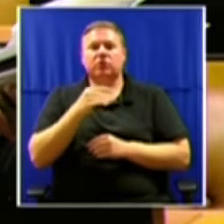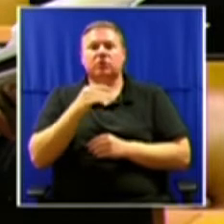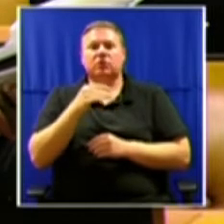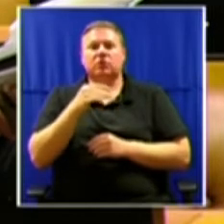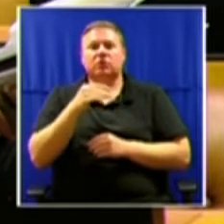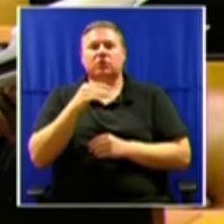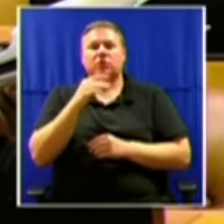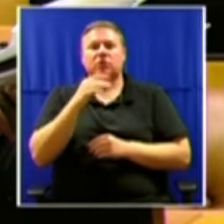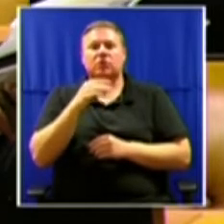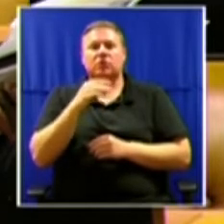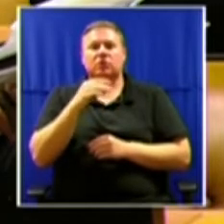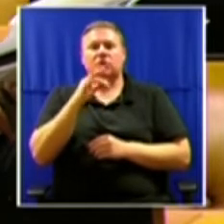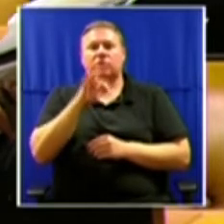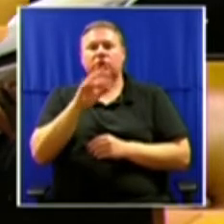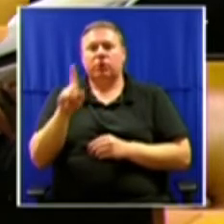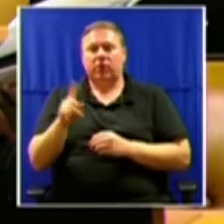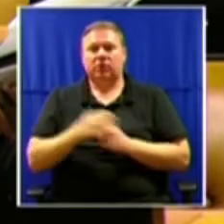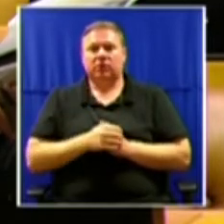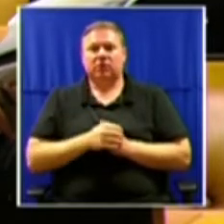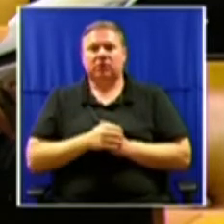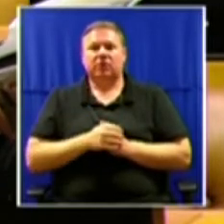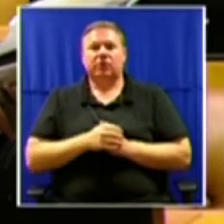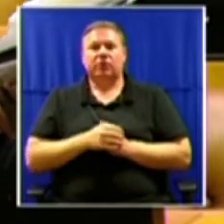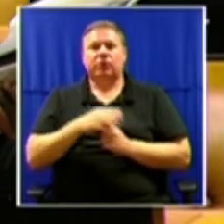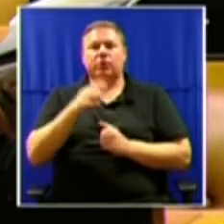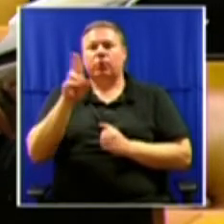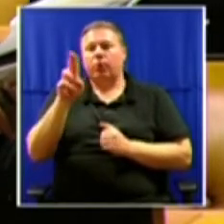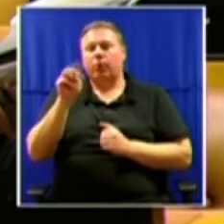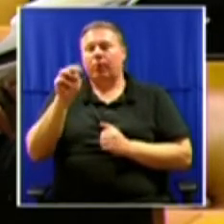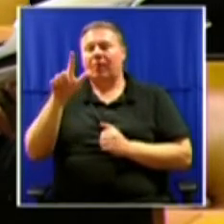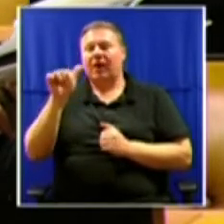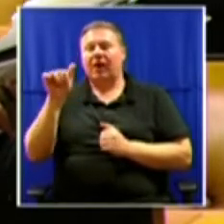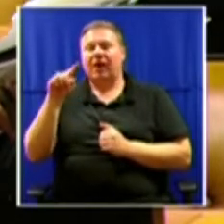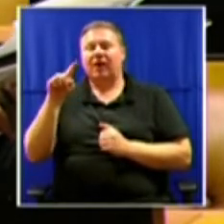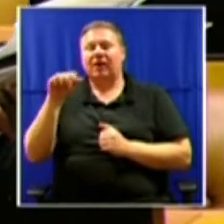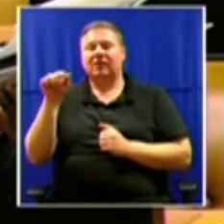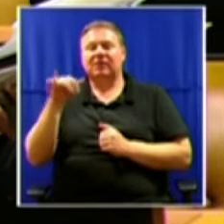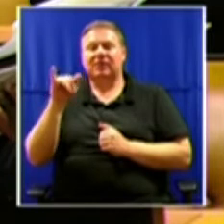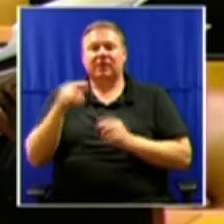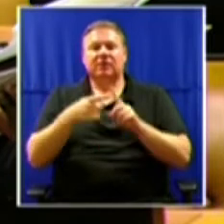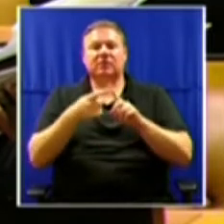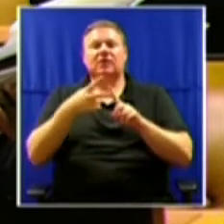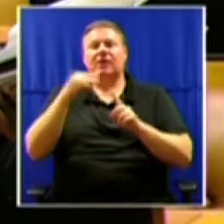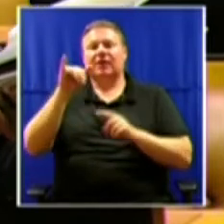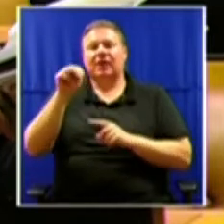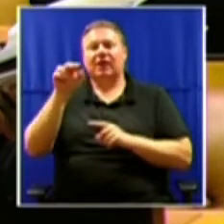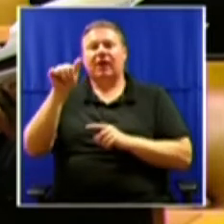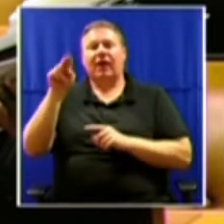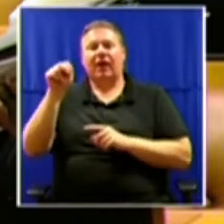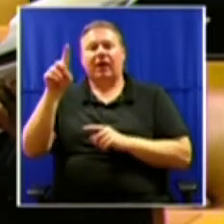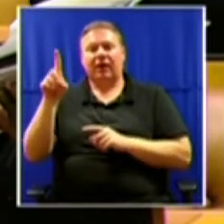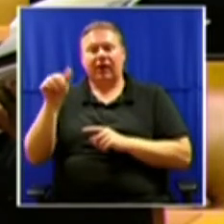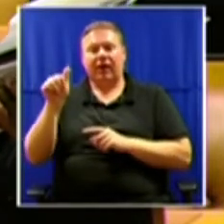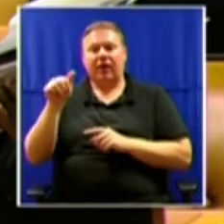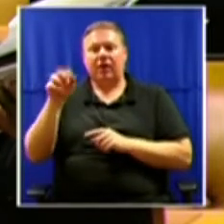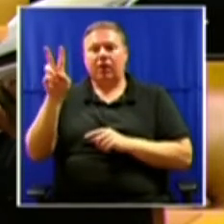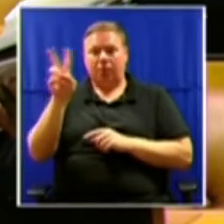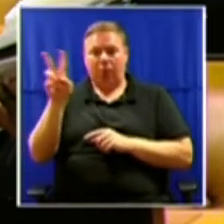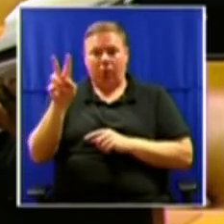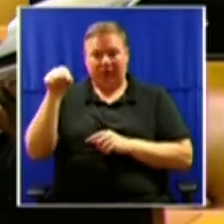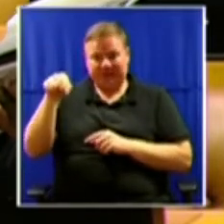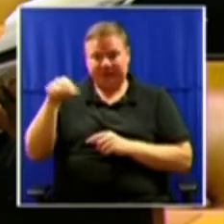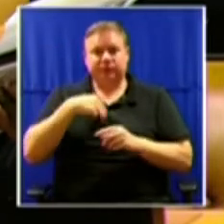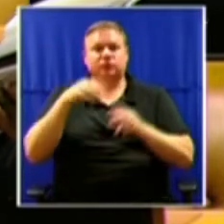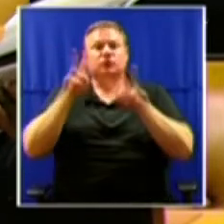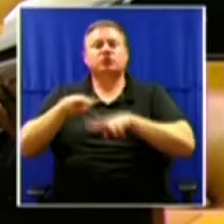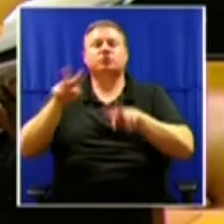are monitored daily by district commissioners, and operations are led by senior officers. All